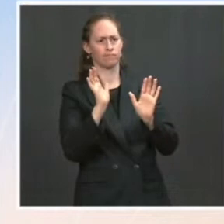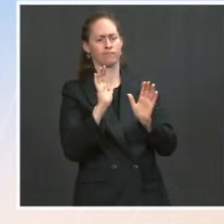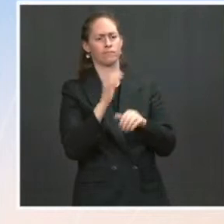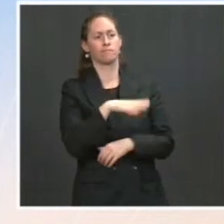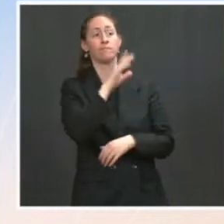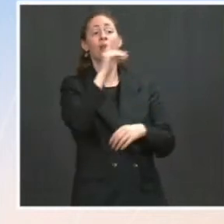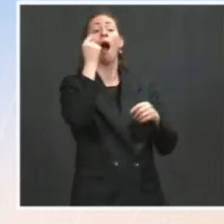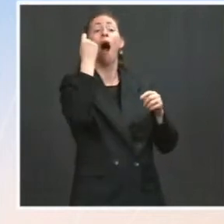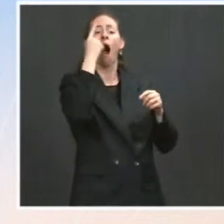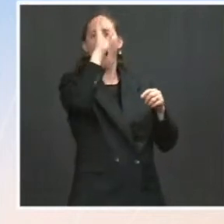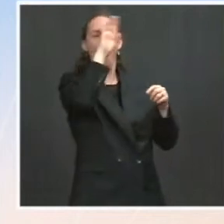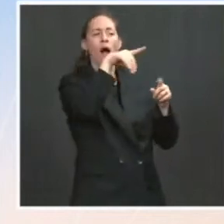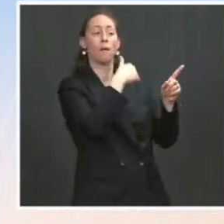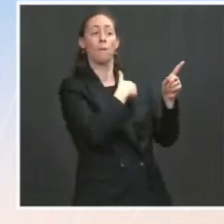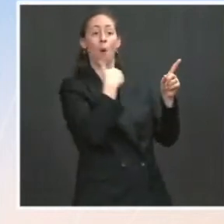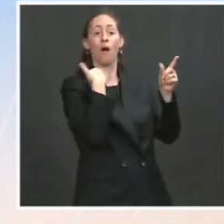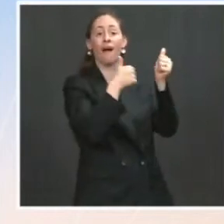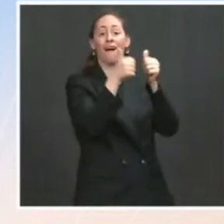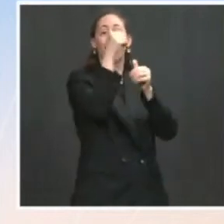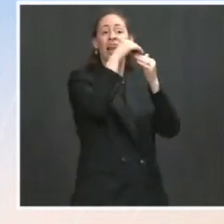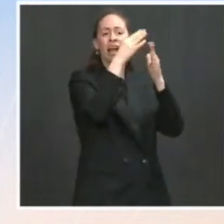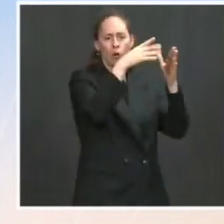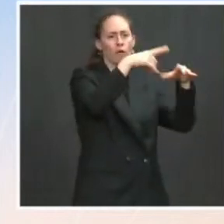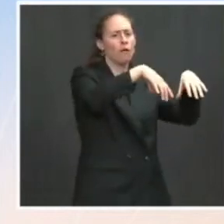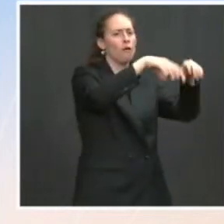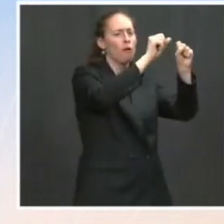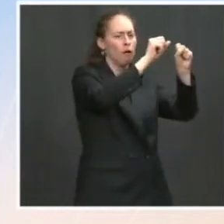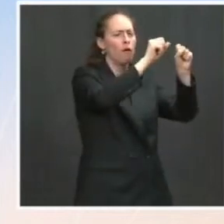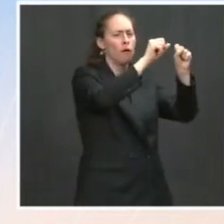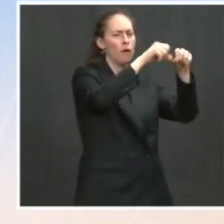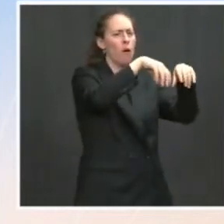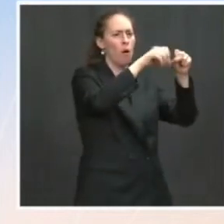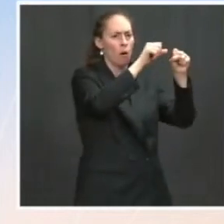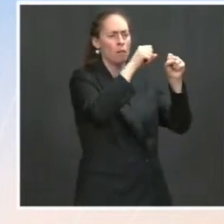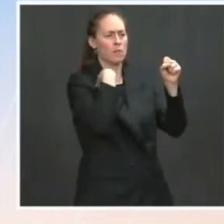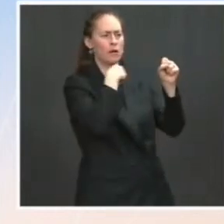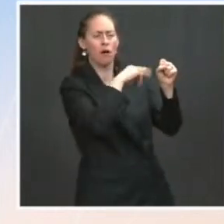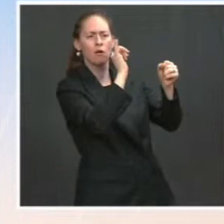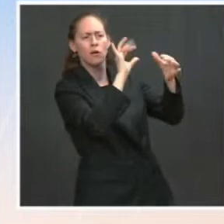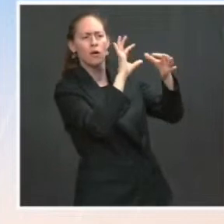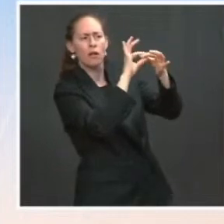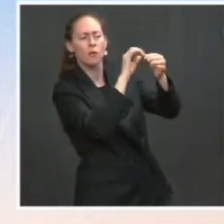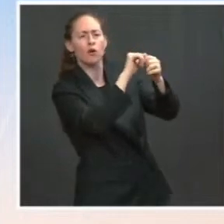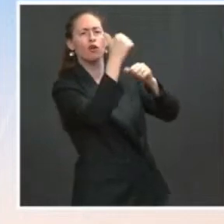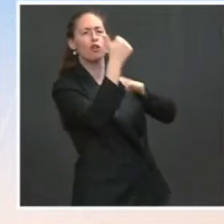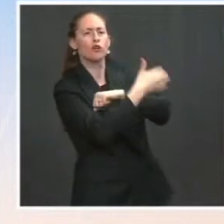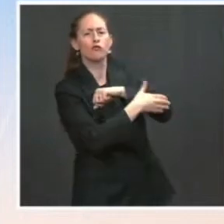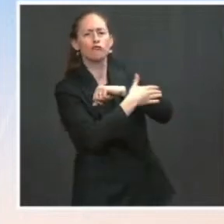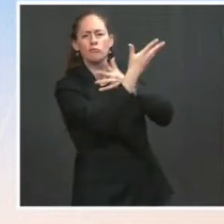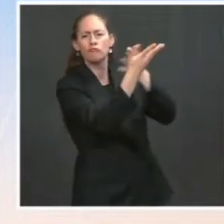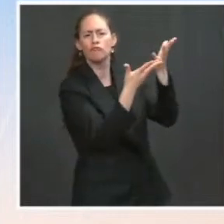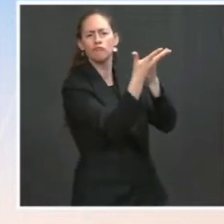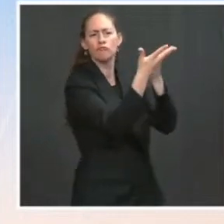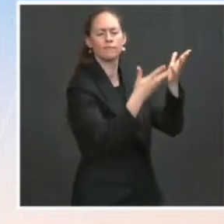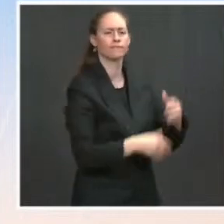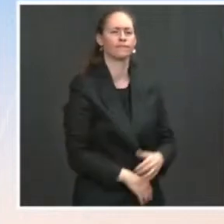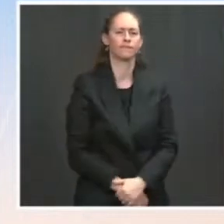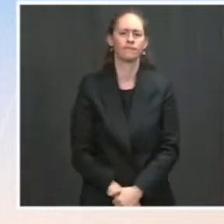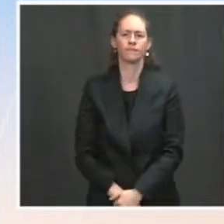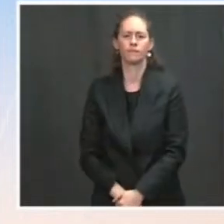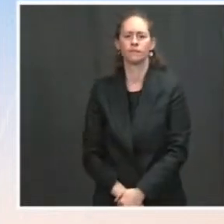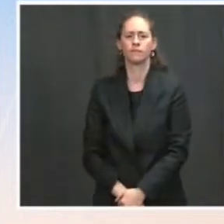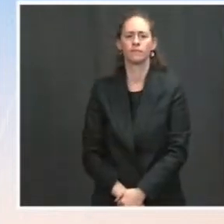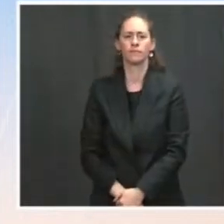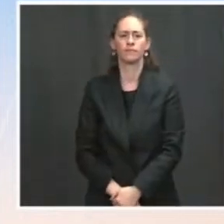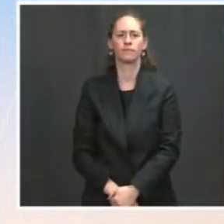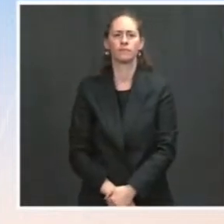our national security team and see if there's more to report. Go ahead. We're seeing hesitancy in some areas to resume activities that even